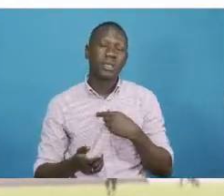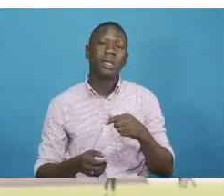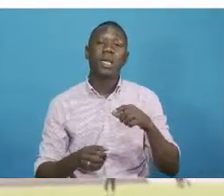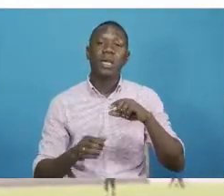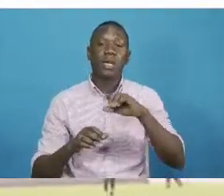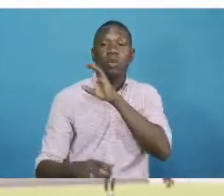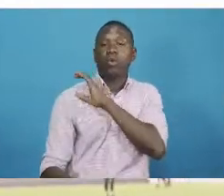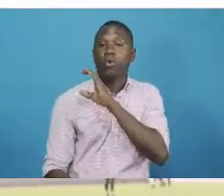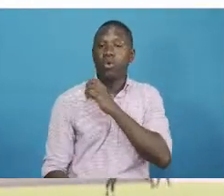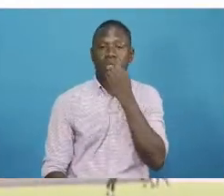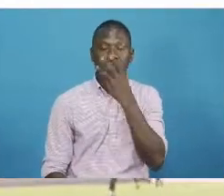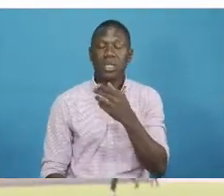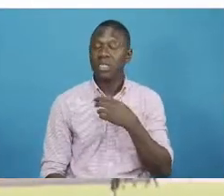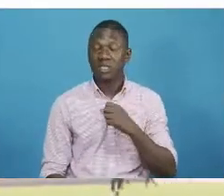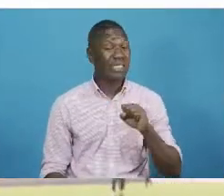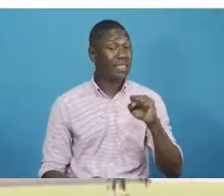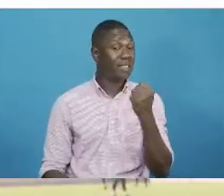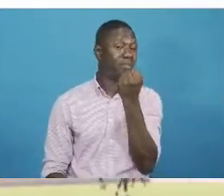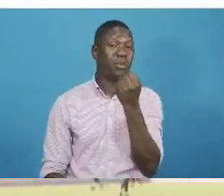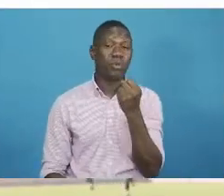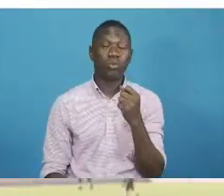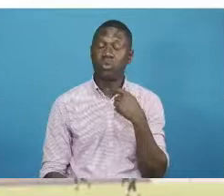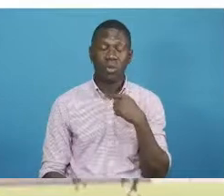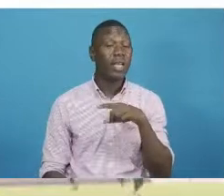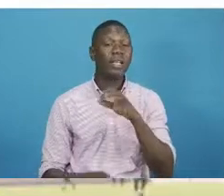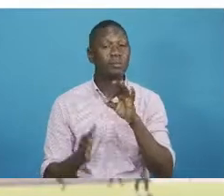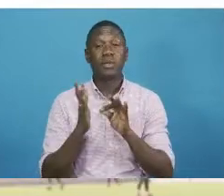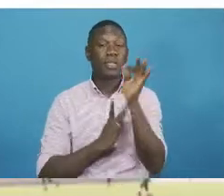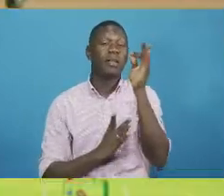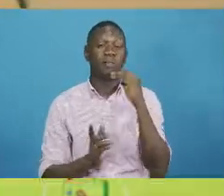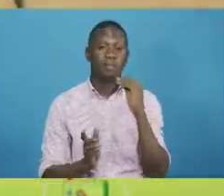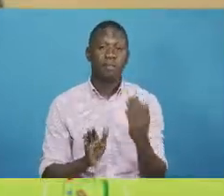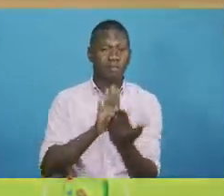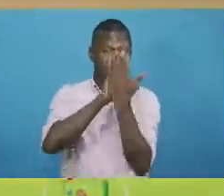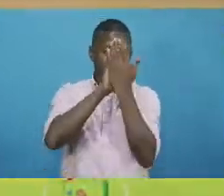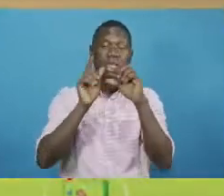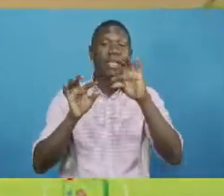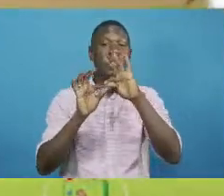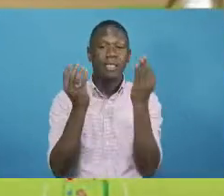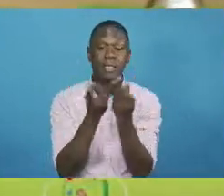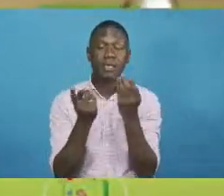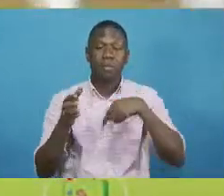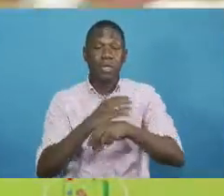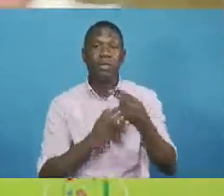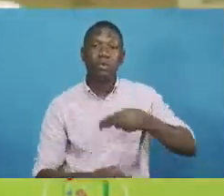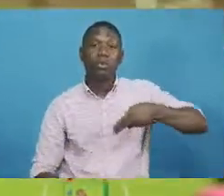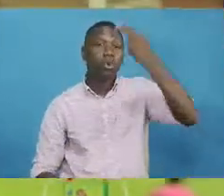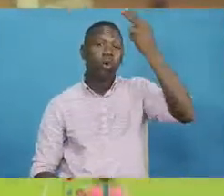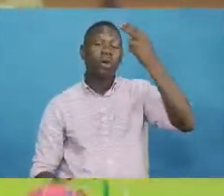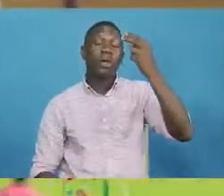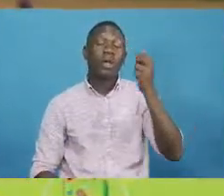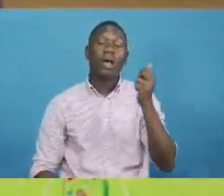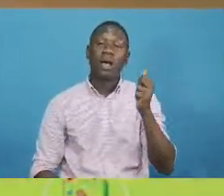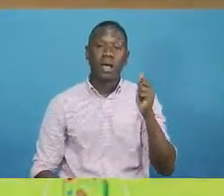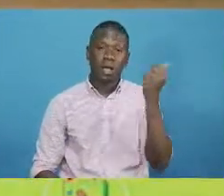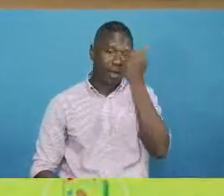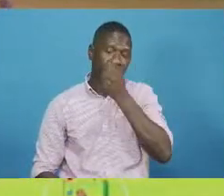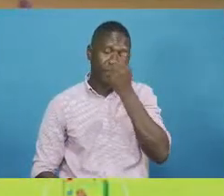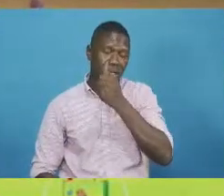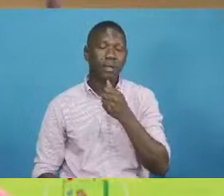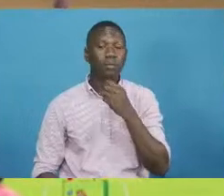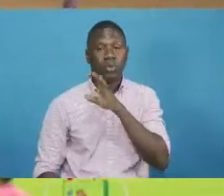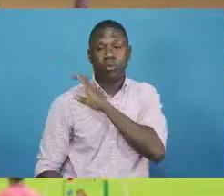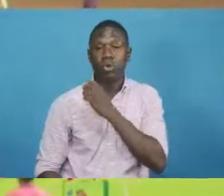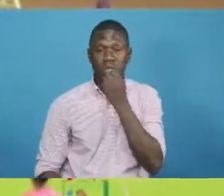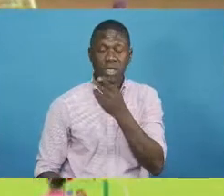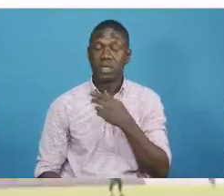reach the group phase, especially if they face a club from North Africa. Jane added they will do their best whoever they came